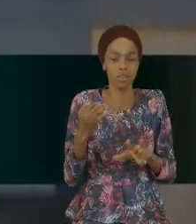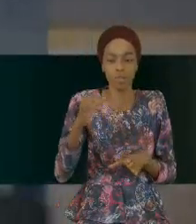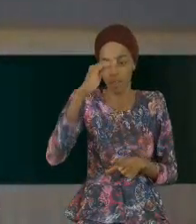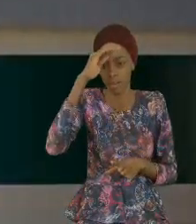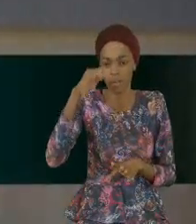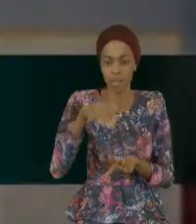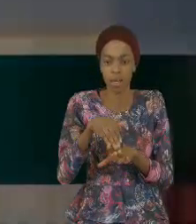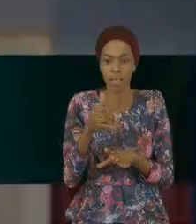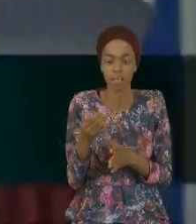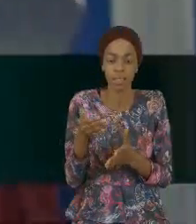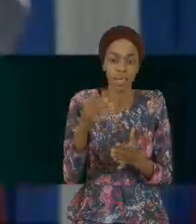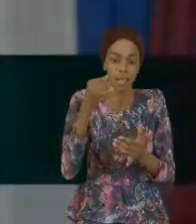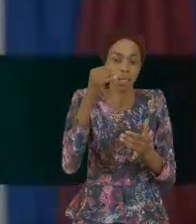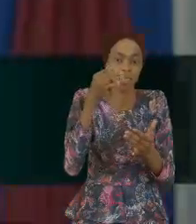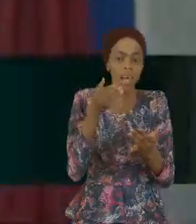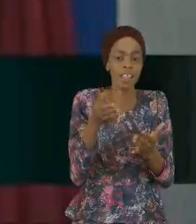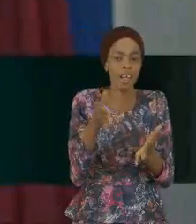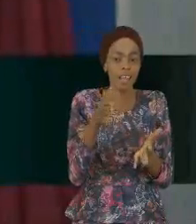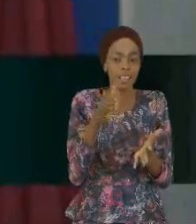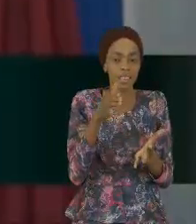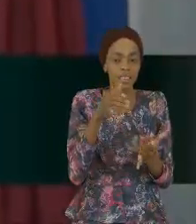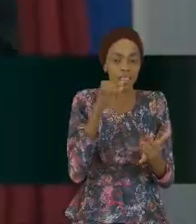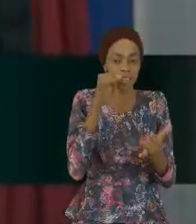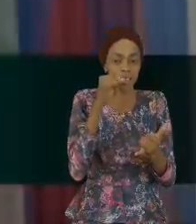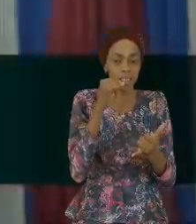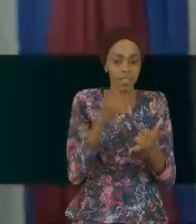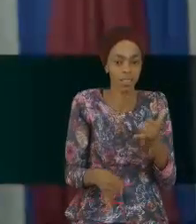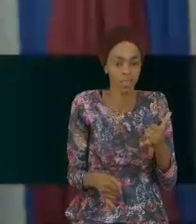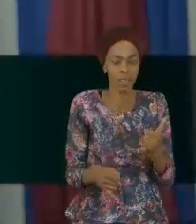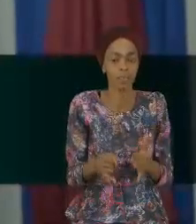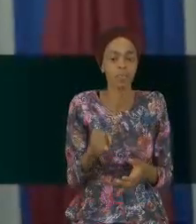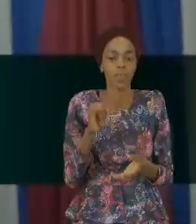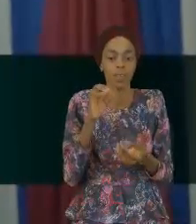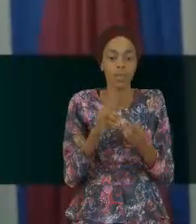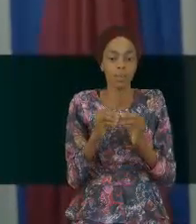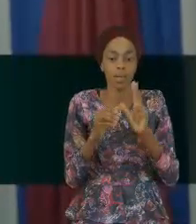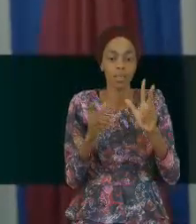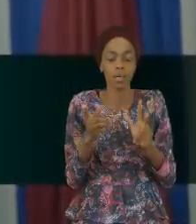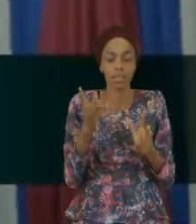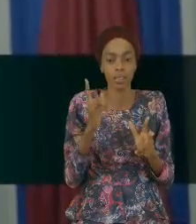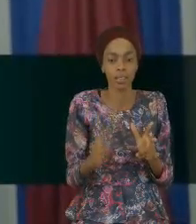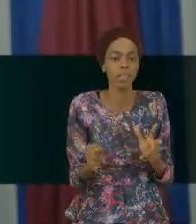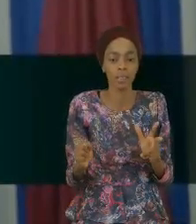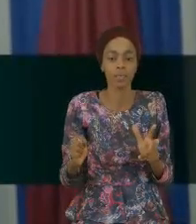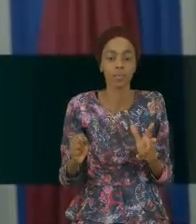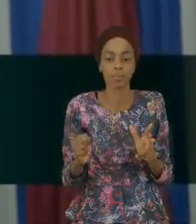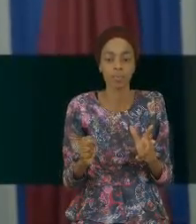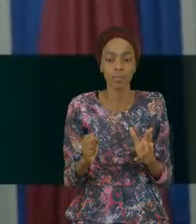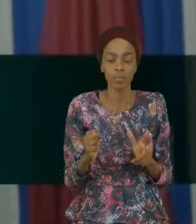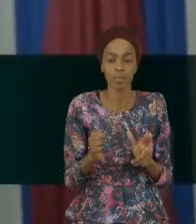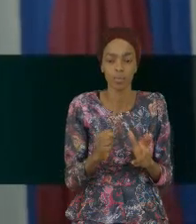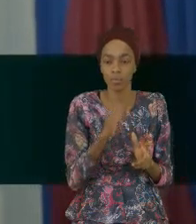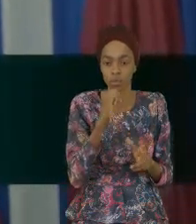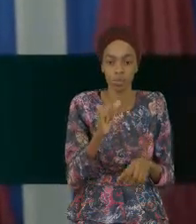a dead end. Number three, the inactive forces of a man